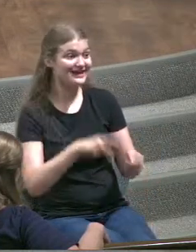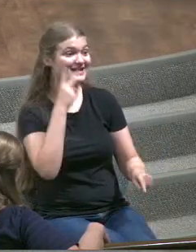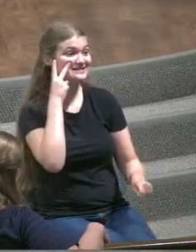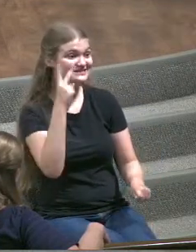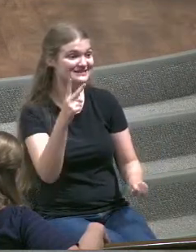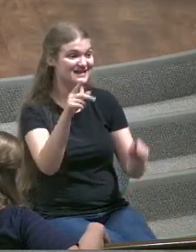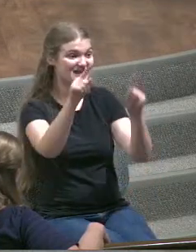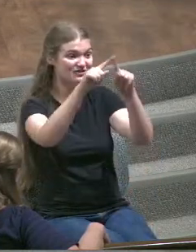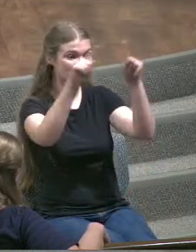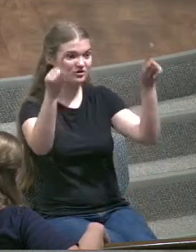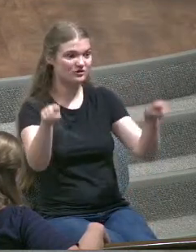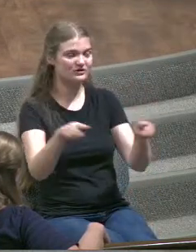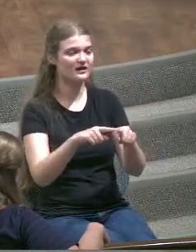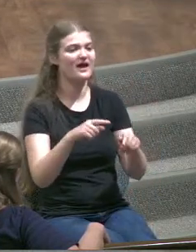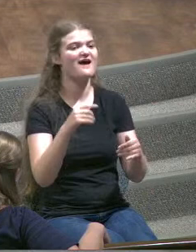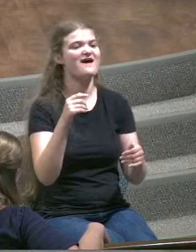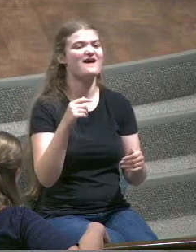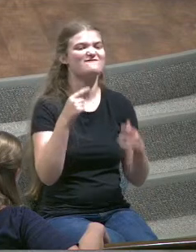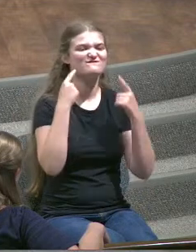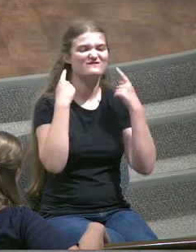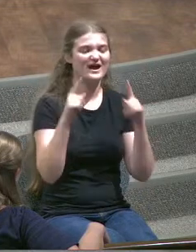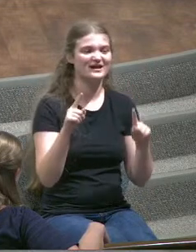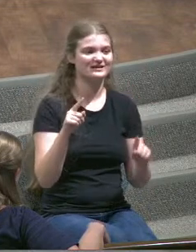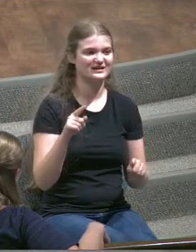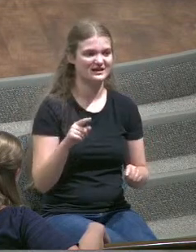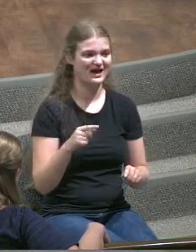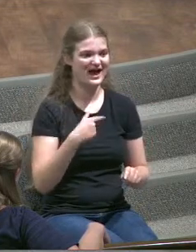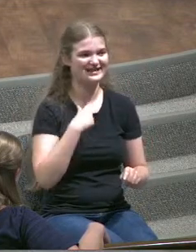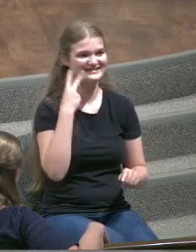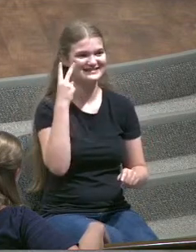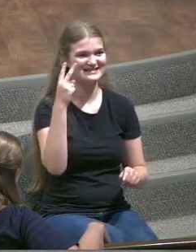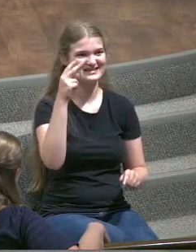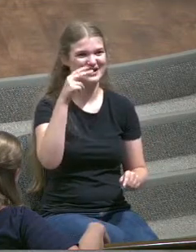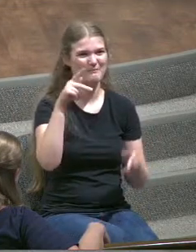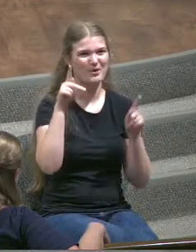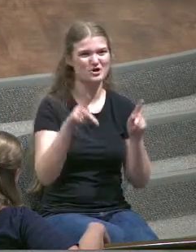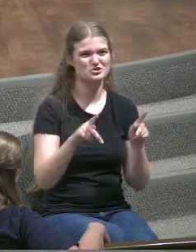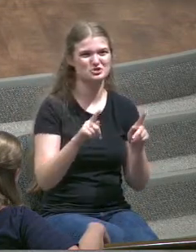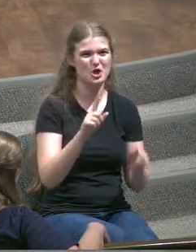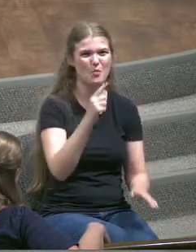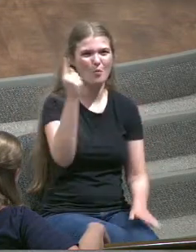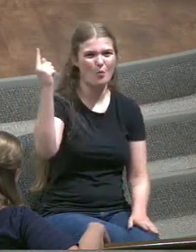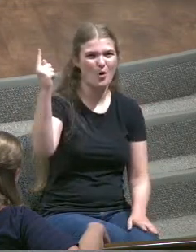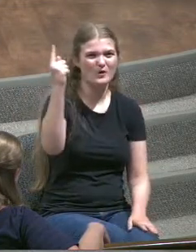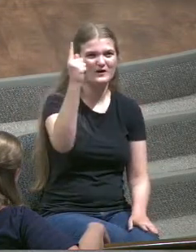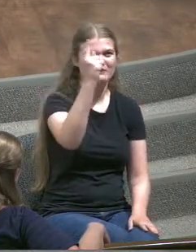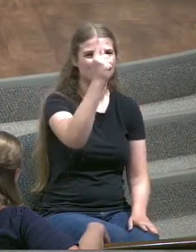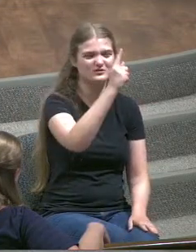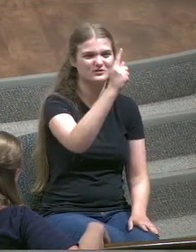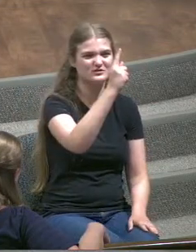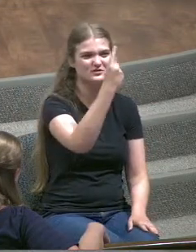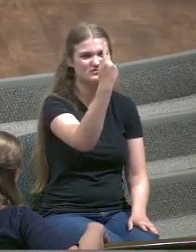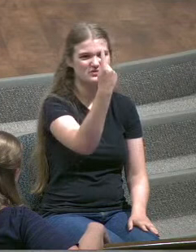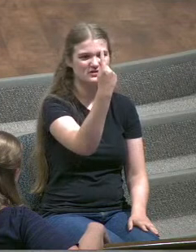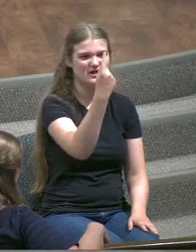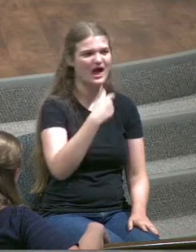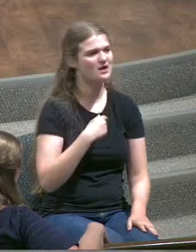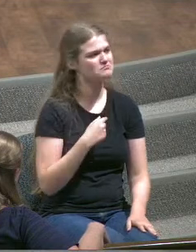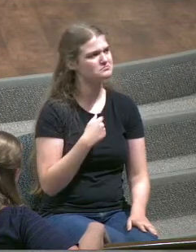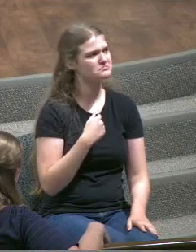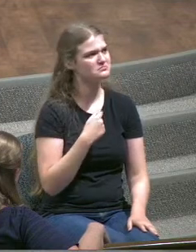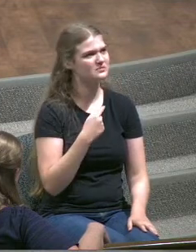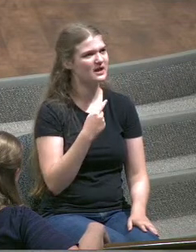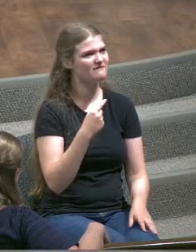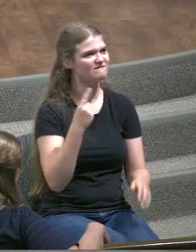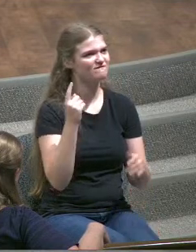blur walks across me and is standing in front of me. And after about a minute or two, I said, are you holding up your fingers or something? And she